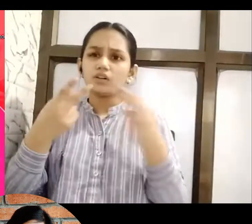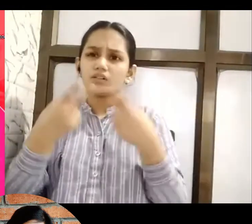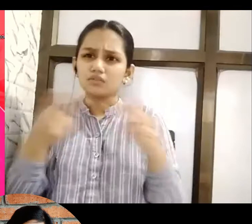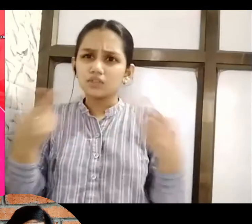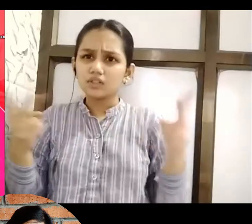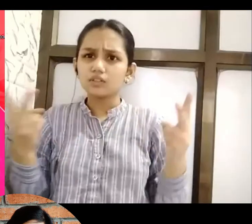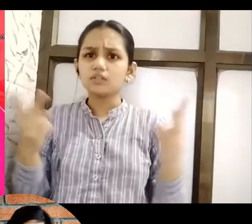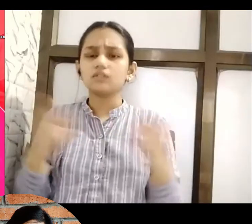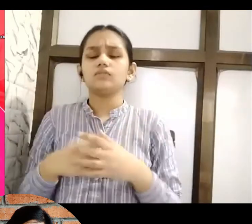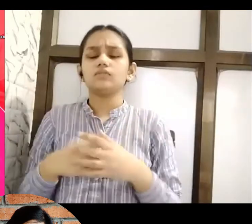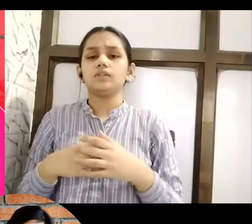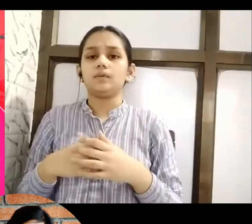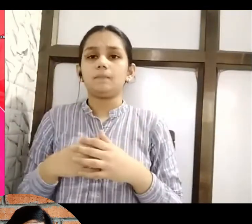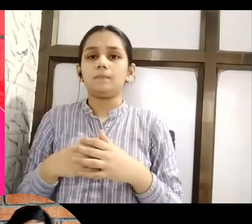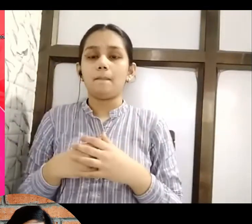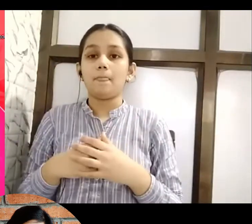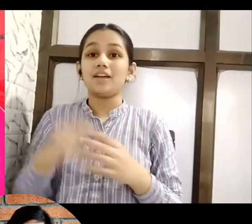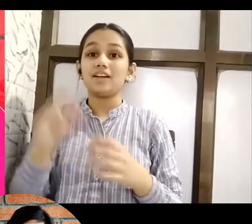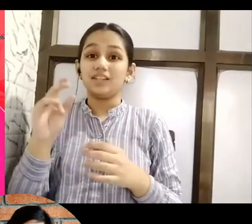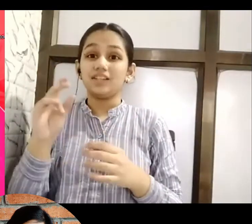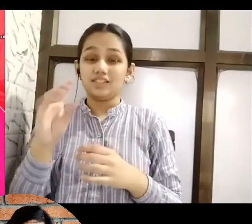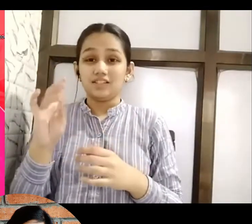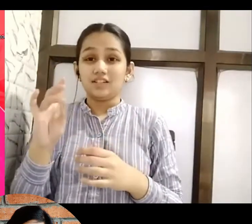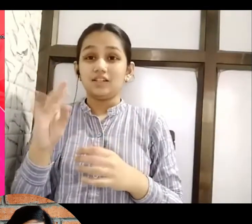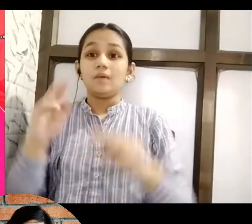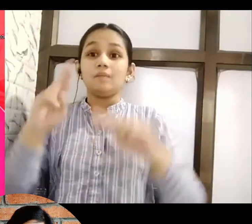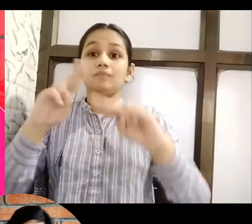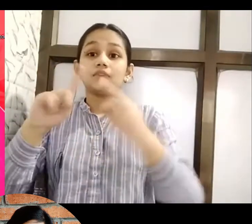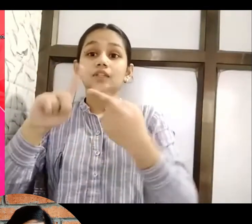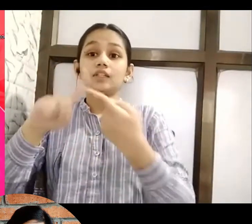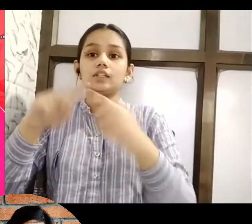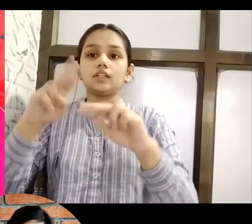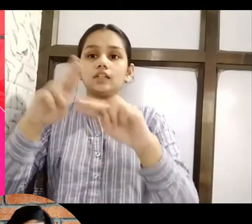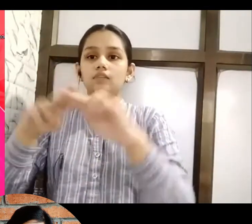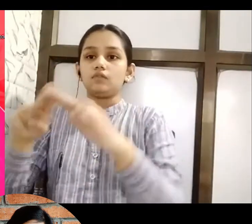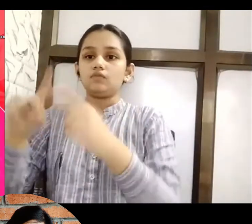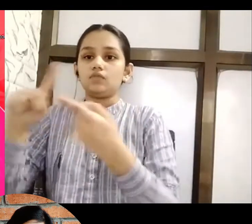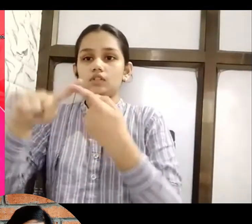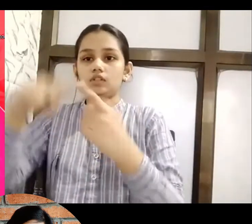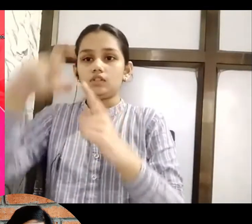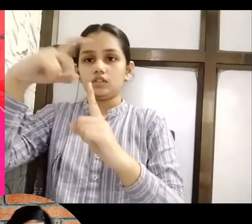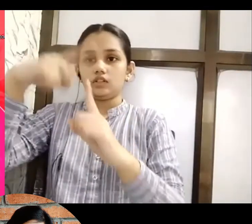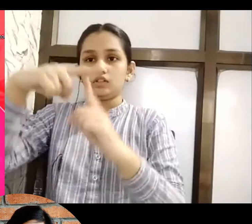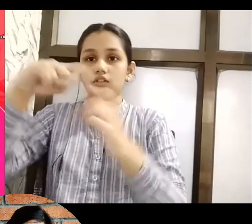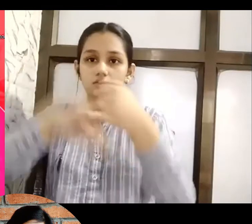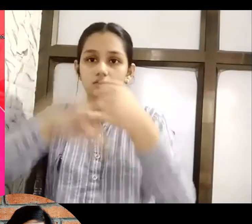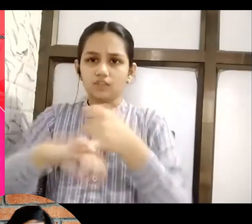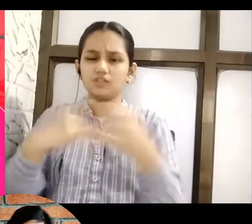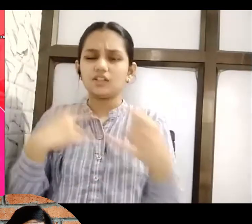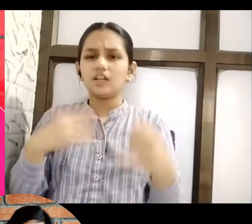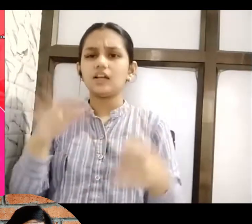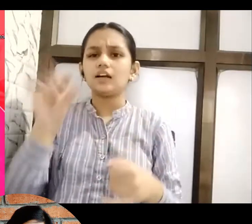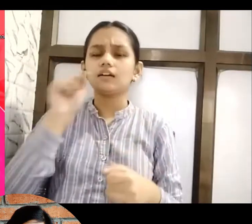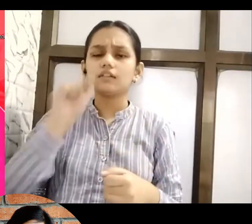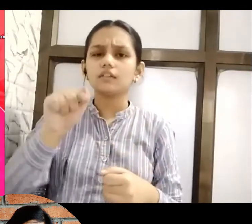Then I am going to something called effects. When I click on effect, I get lovely